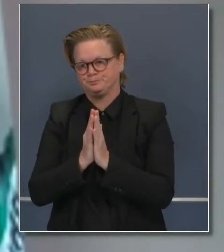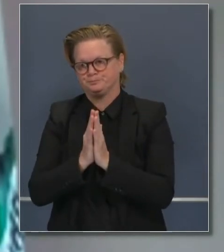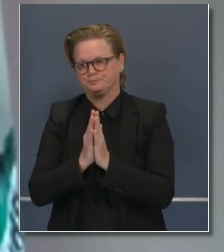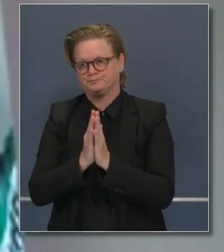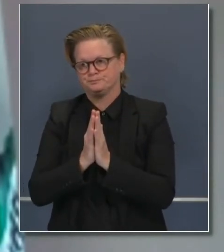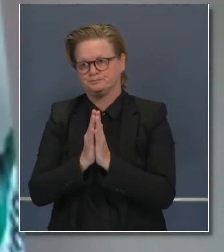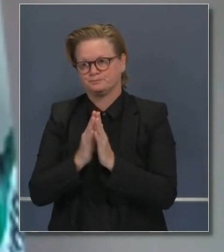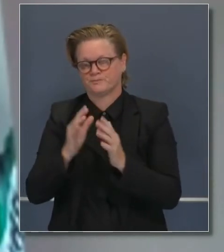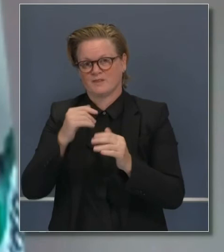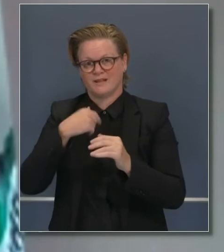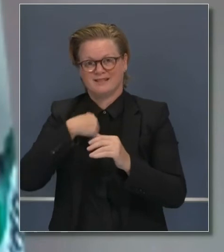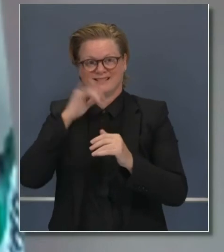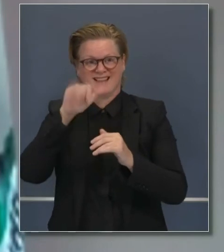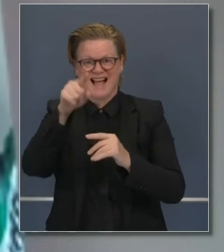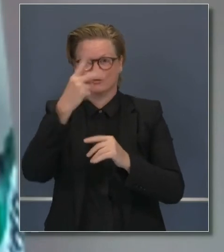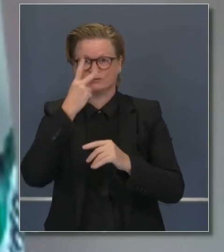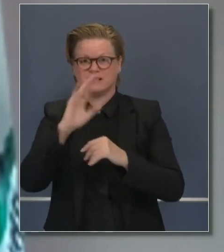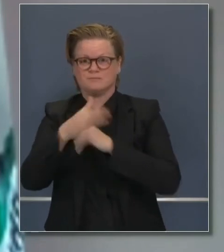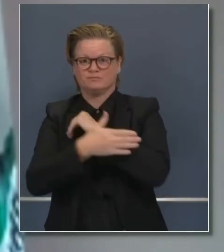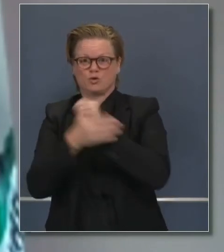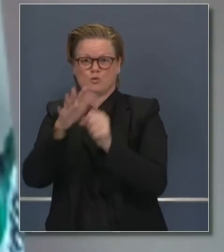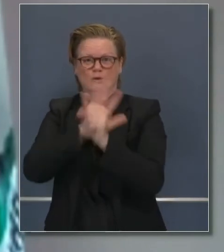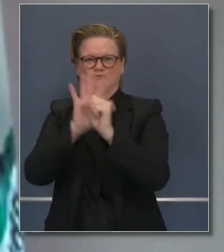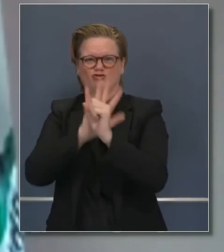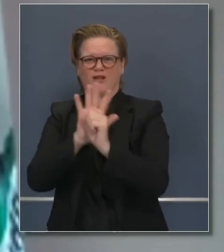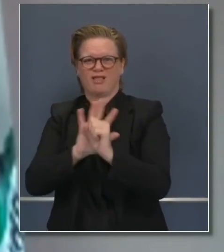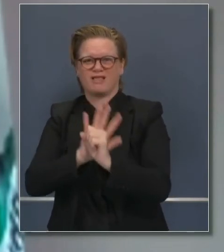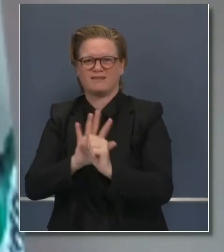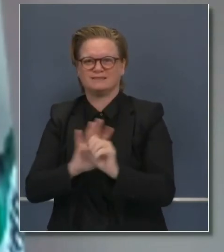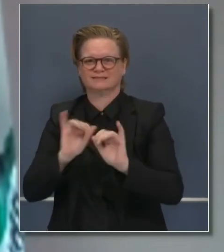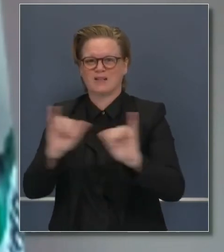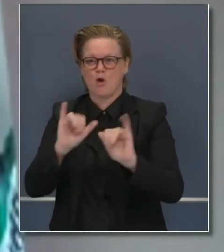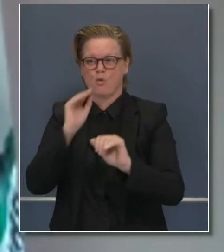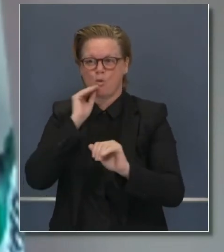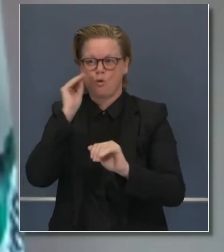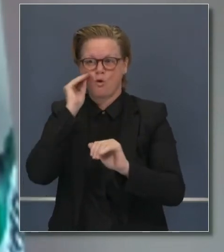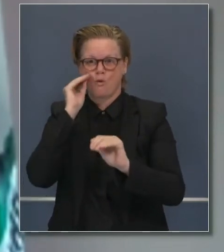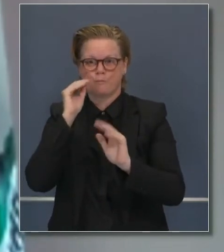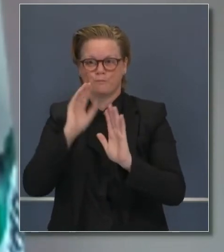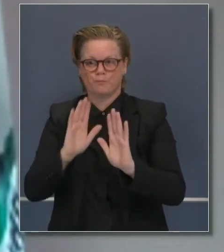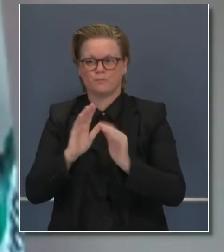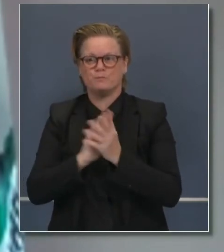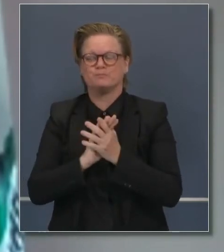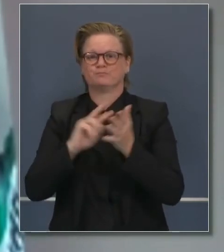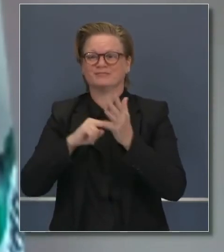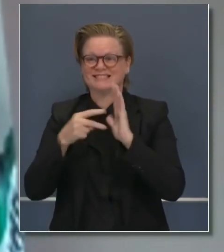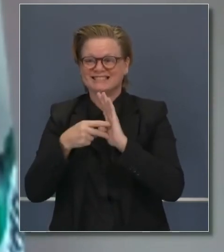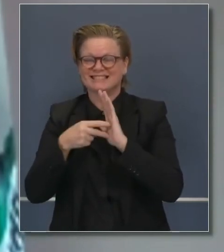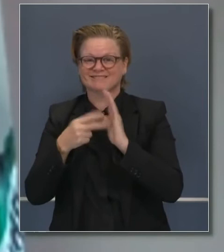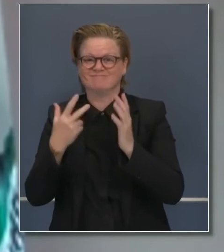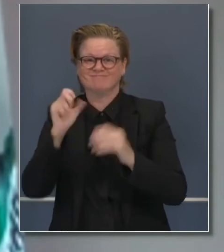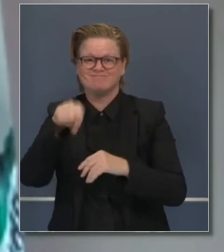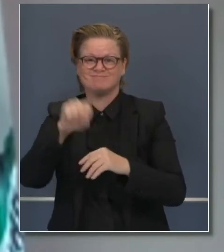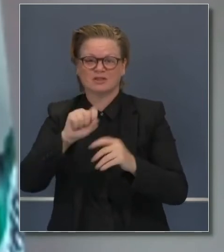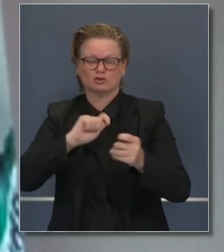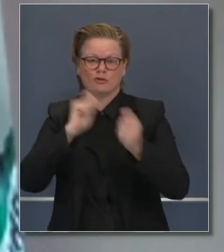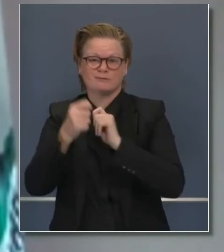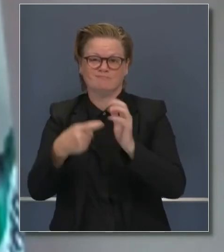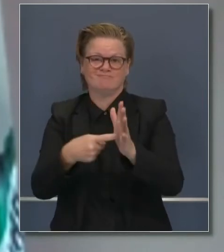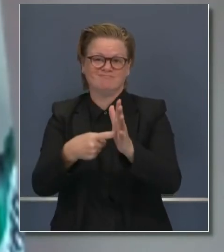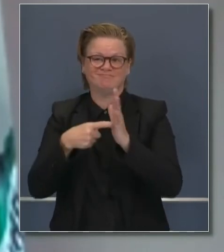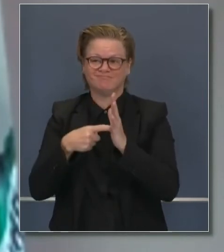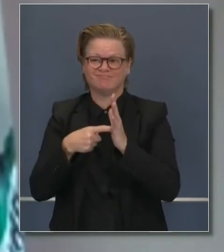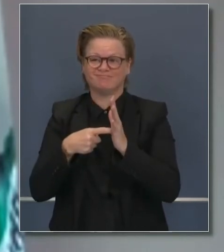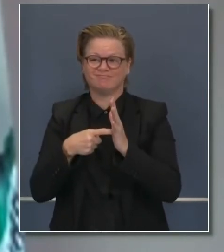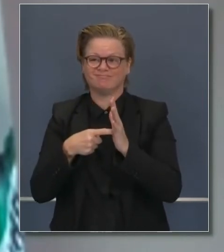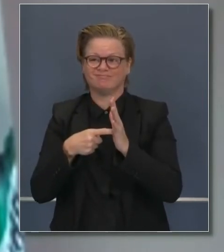moves to not just an advisory, but something that we're really requiring people to do. I know people will say, well, how can you enforce that?